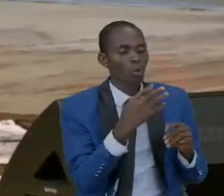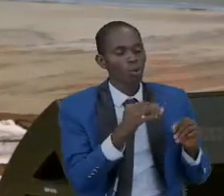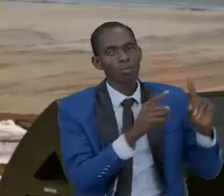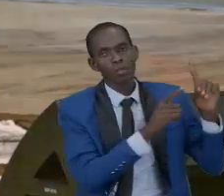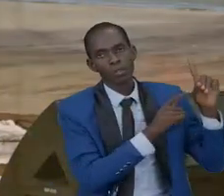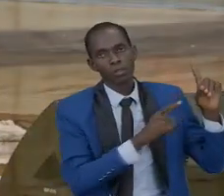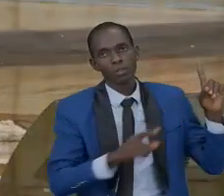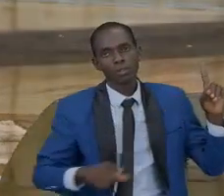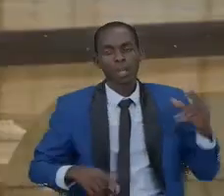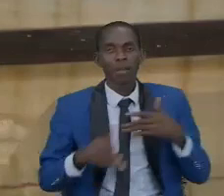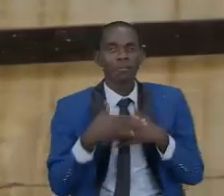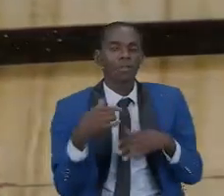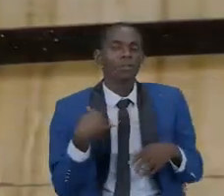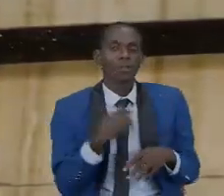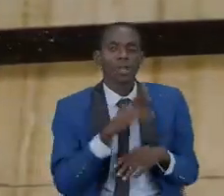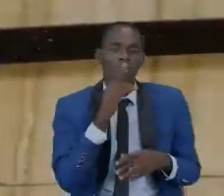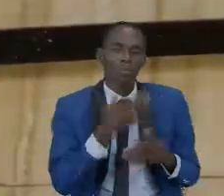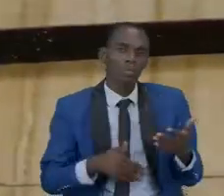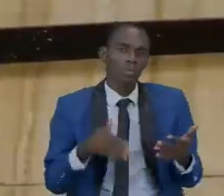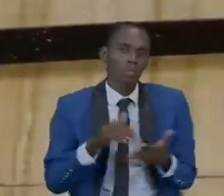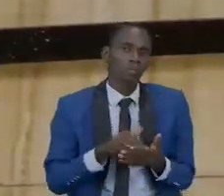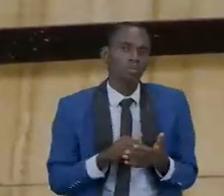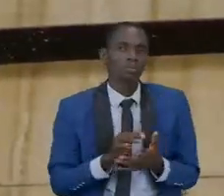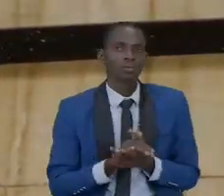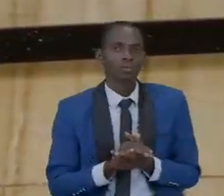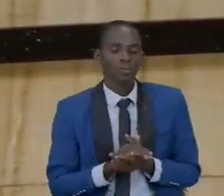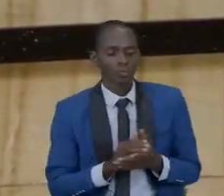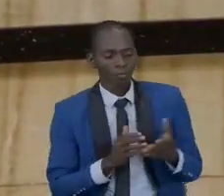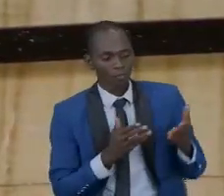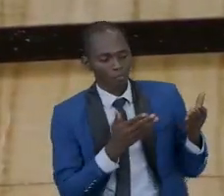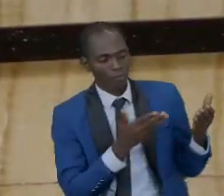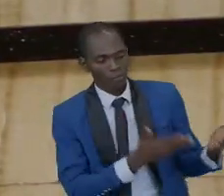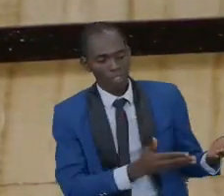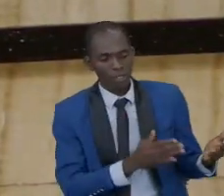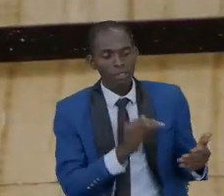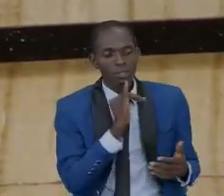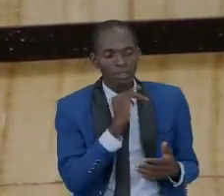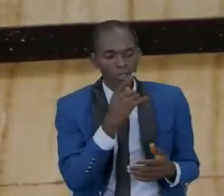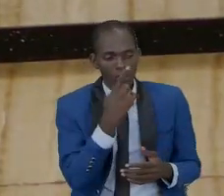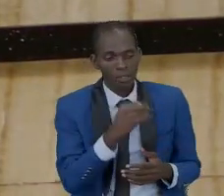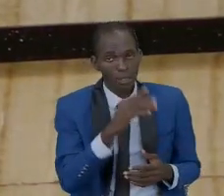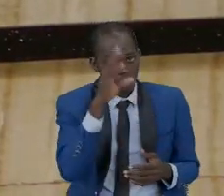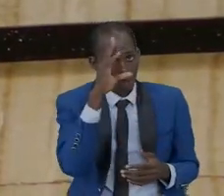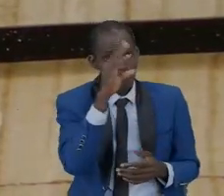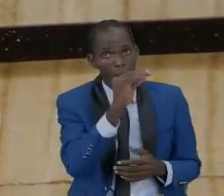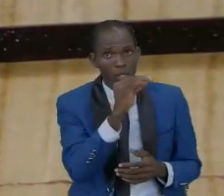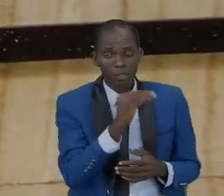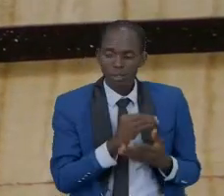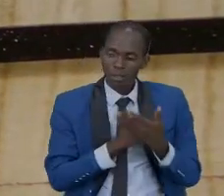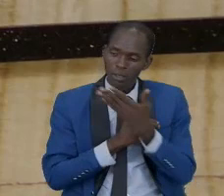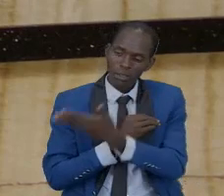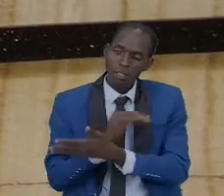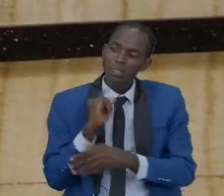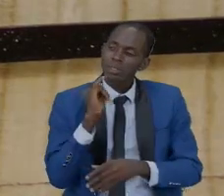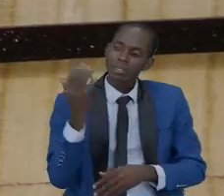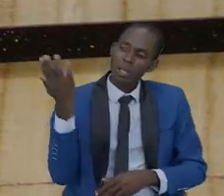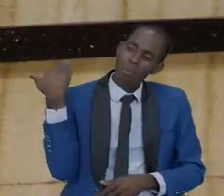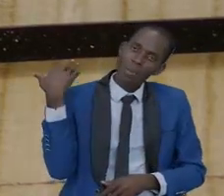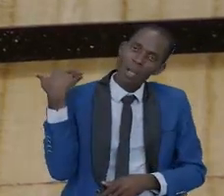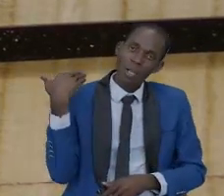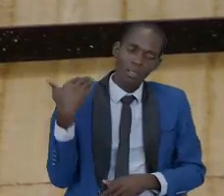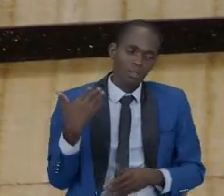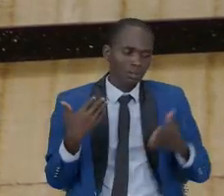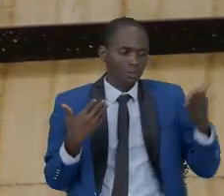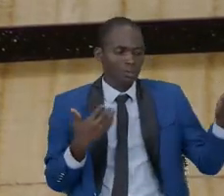after we're born again look at it this way here is the man here is the past here is